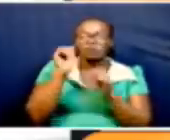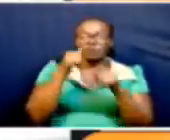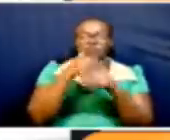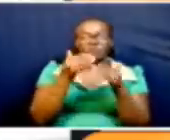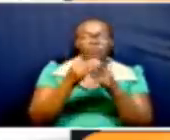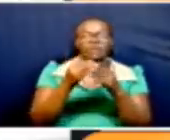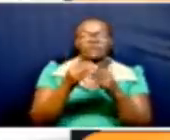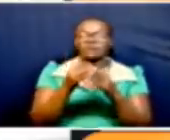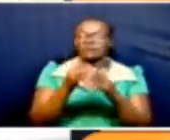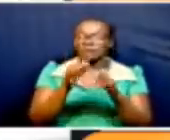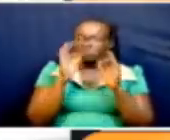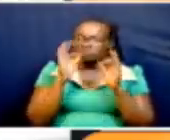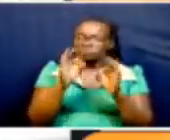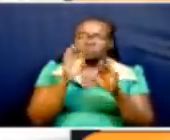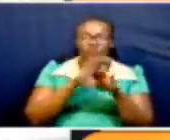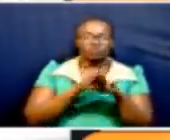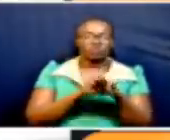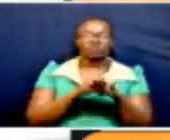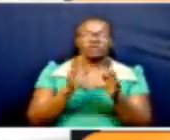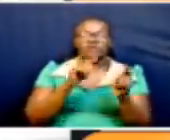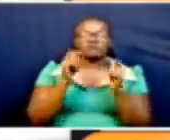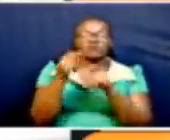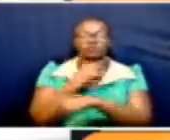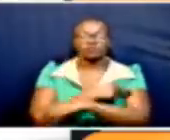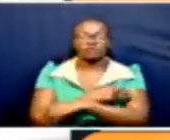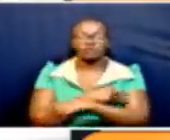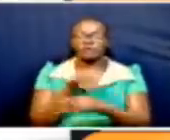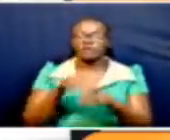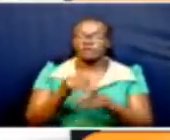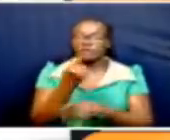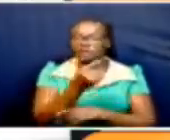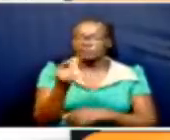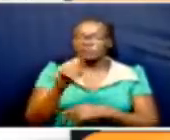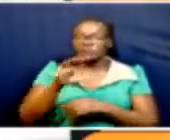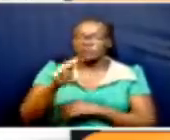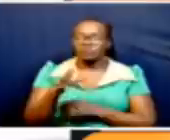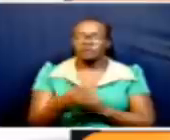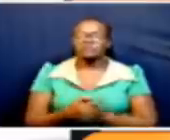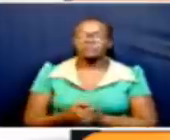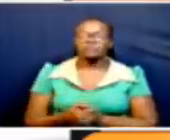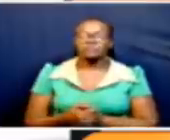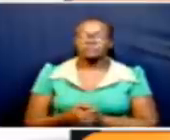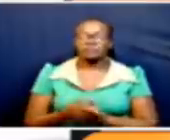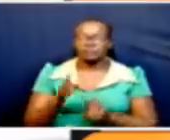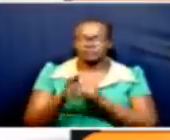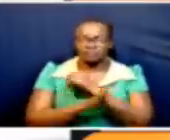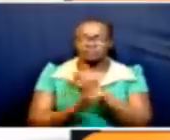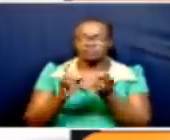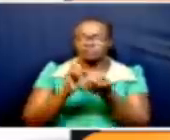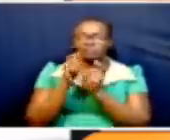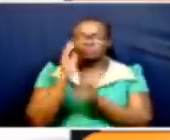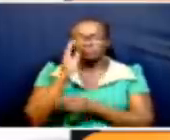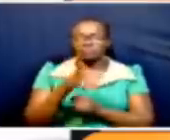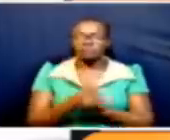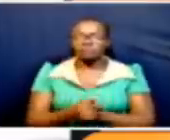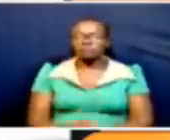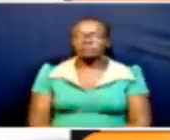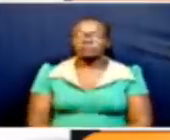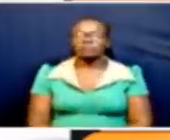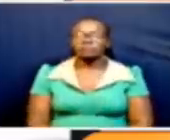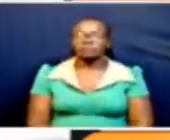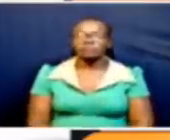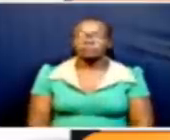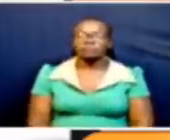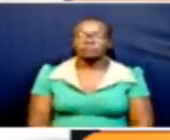fact, if you say each and every year we build two in each and every county, Jeff, this country will change. But we don't want. No. You just want to